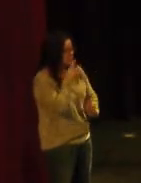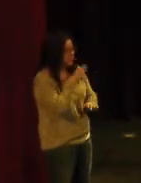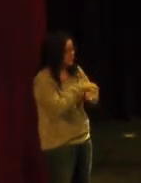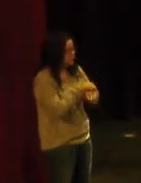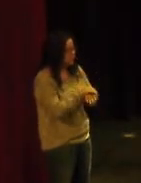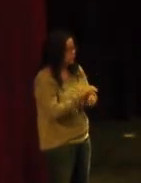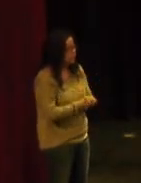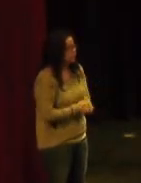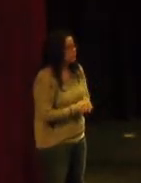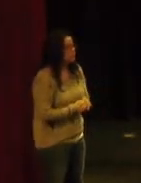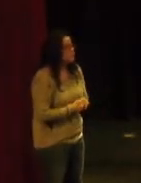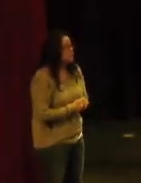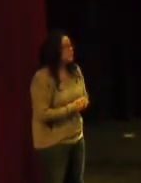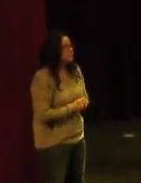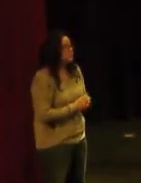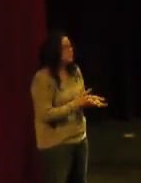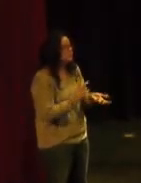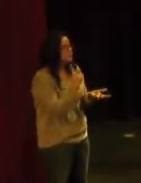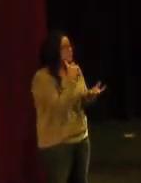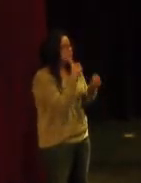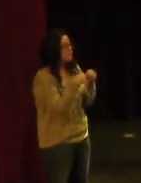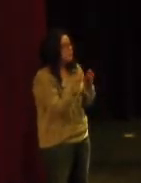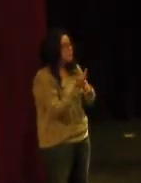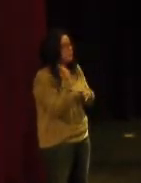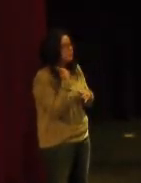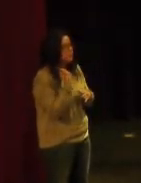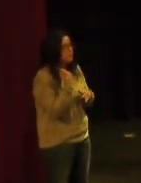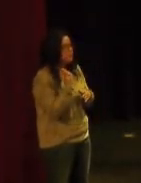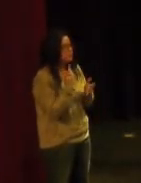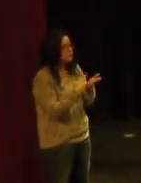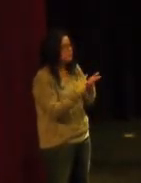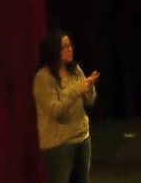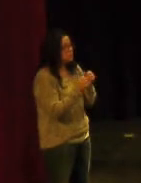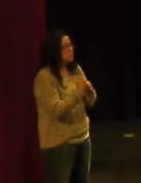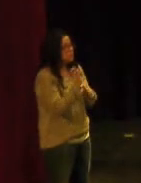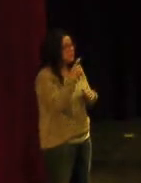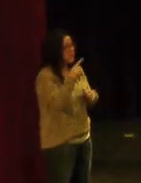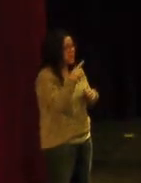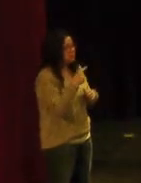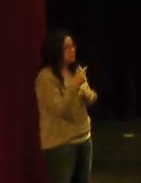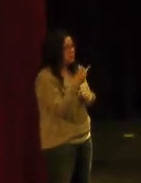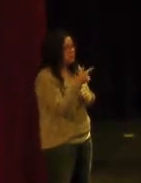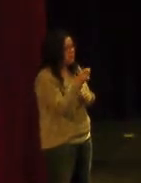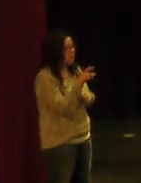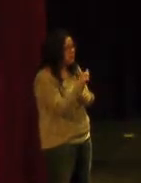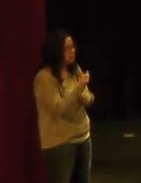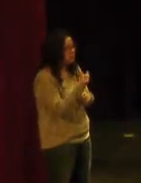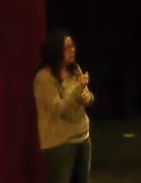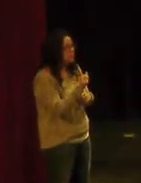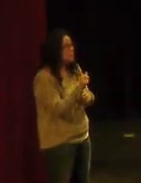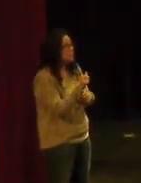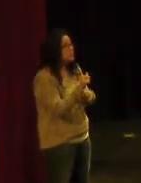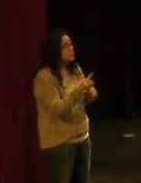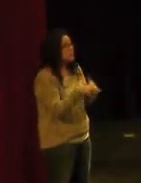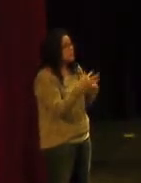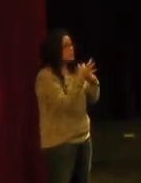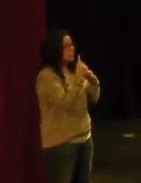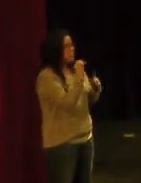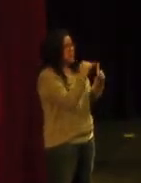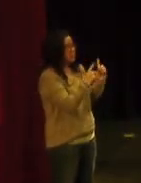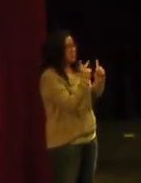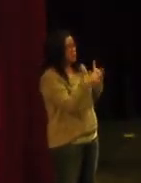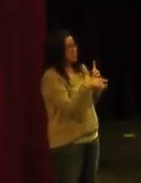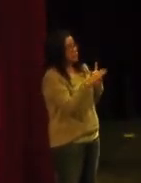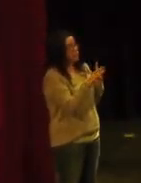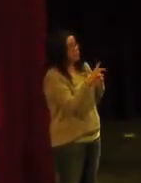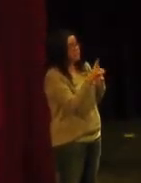Well, thinking of the previous discussion on caps and quotas, we've never really, except for the Bracero program, which ran from the 40s